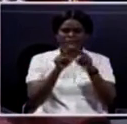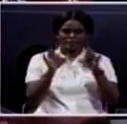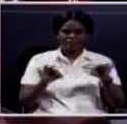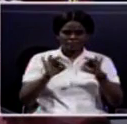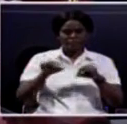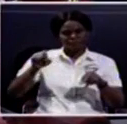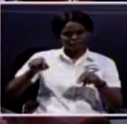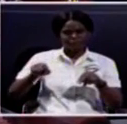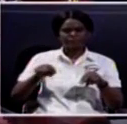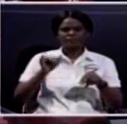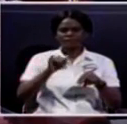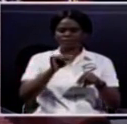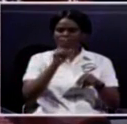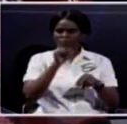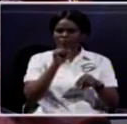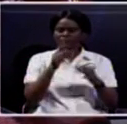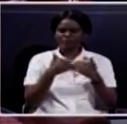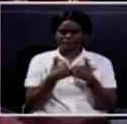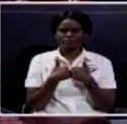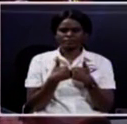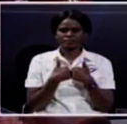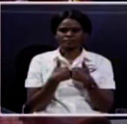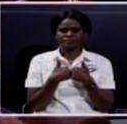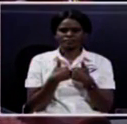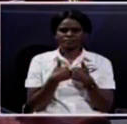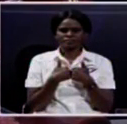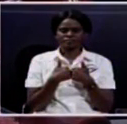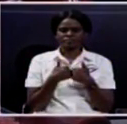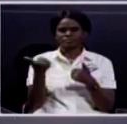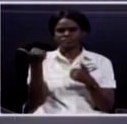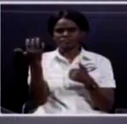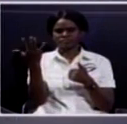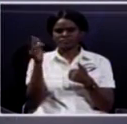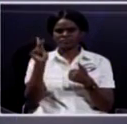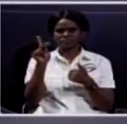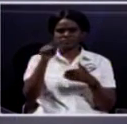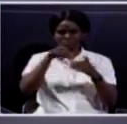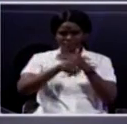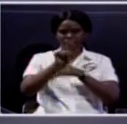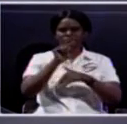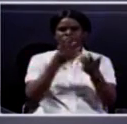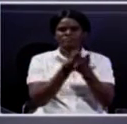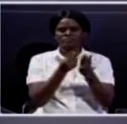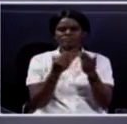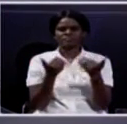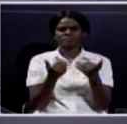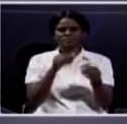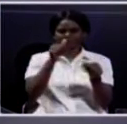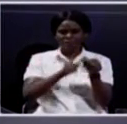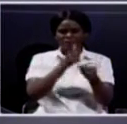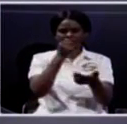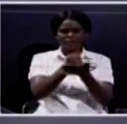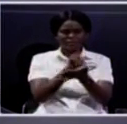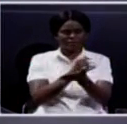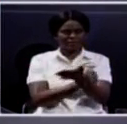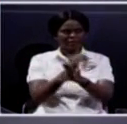we have reduced from 70 kwacha to 15 kwacha entry fee. And then per subject, it